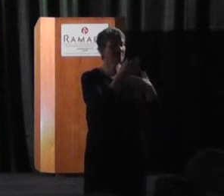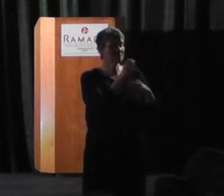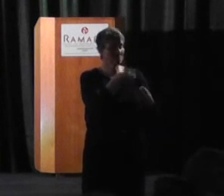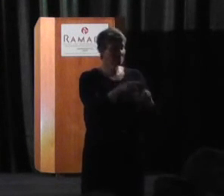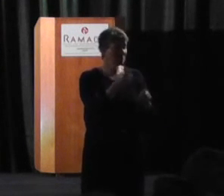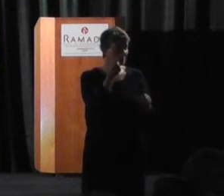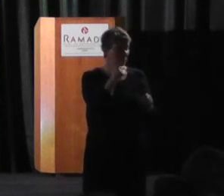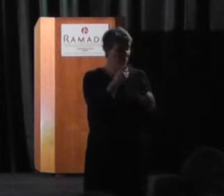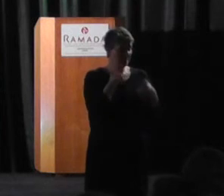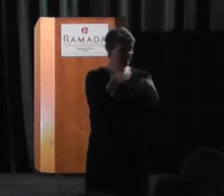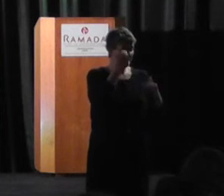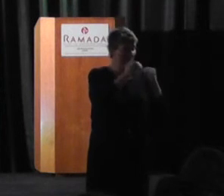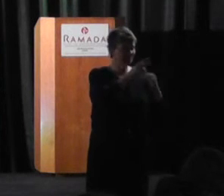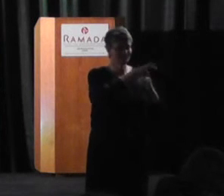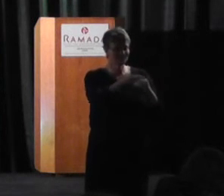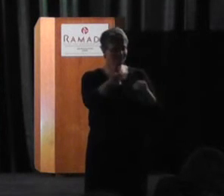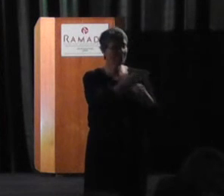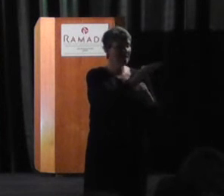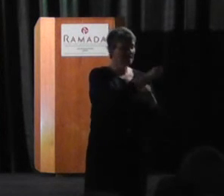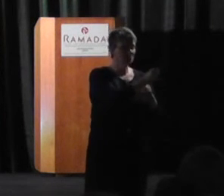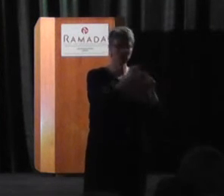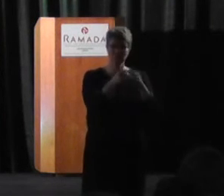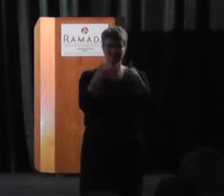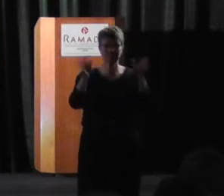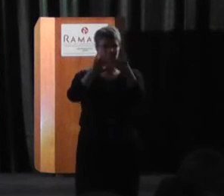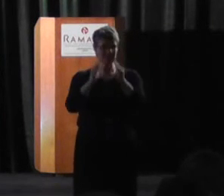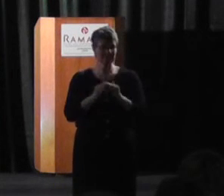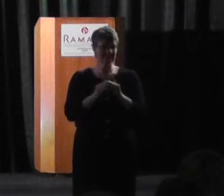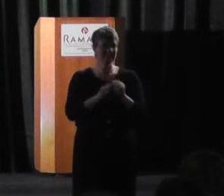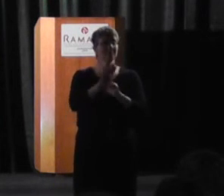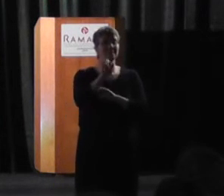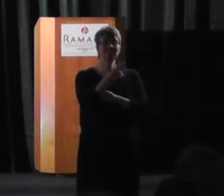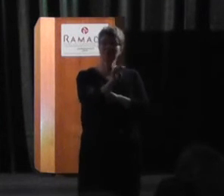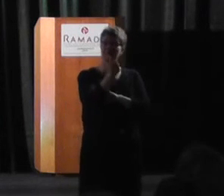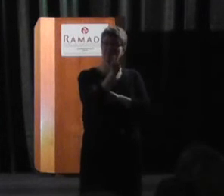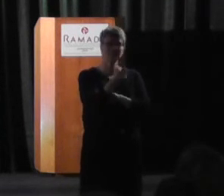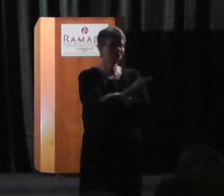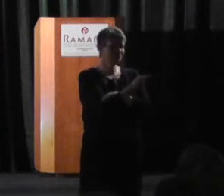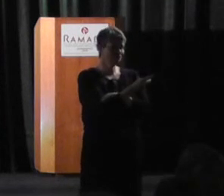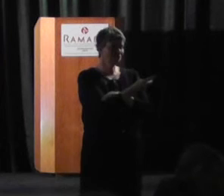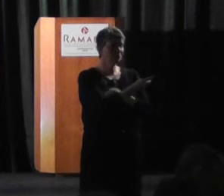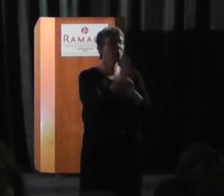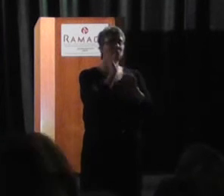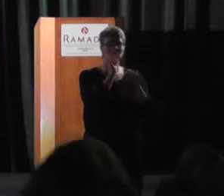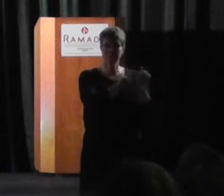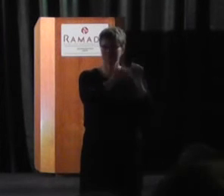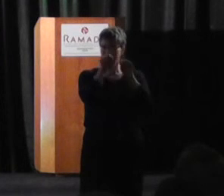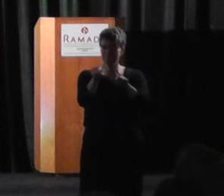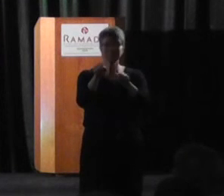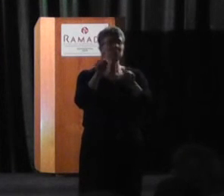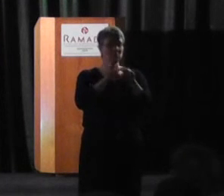to life in the community. On March 10th, Tanya and Joey will be featured at Foundation Huron's event,